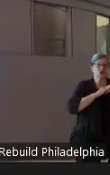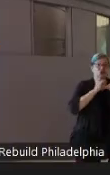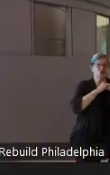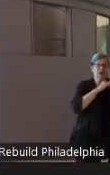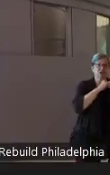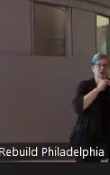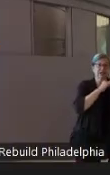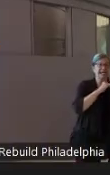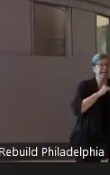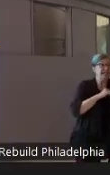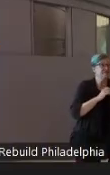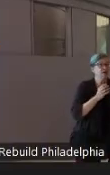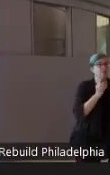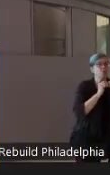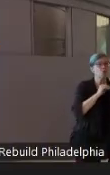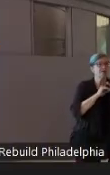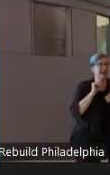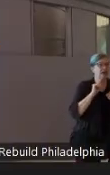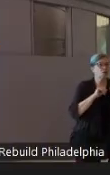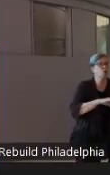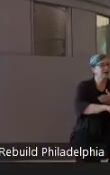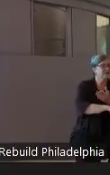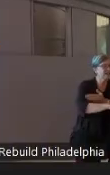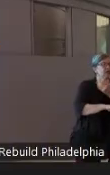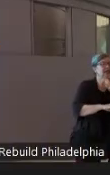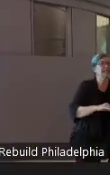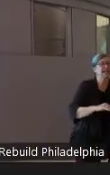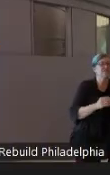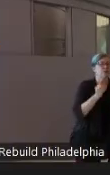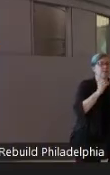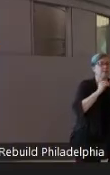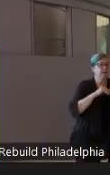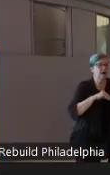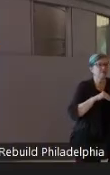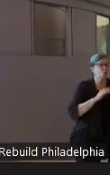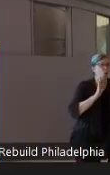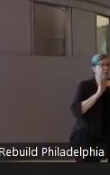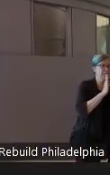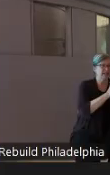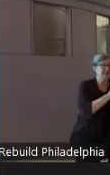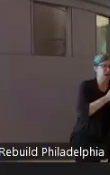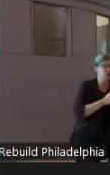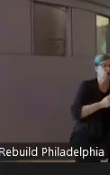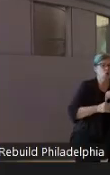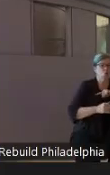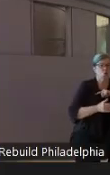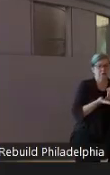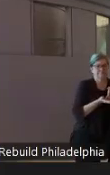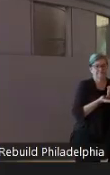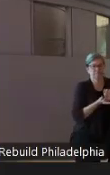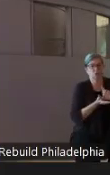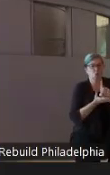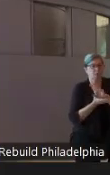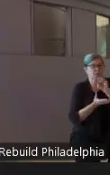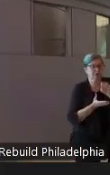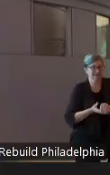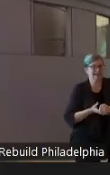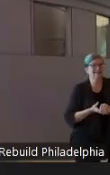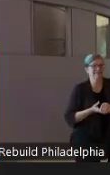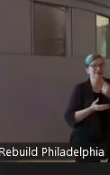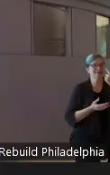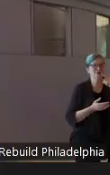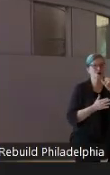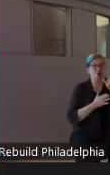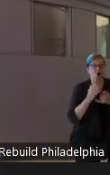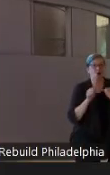is over $1 million, we designate 1% of that budget for new artwork. So that's what's happening